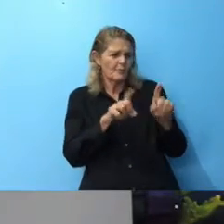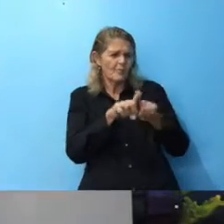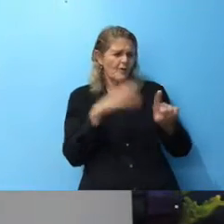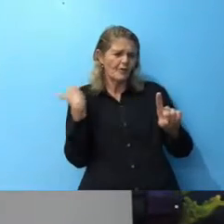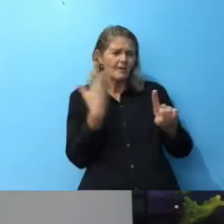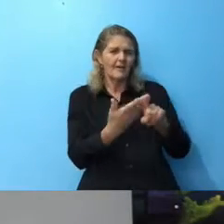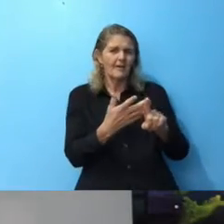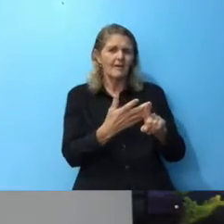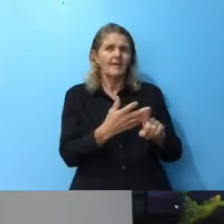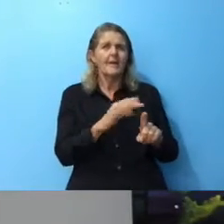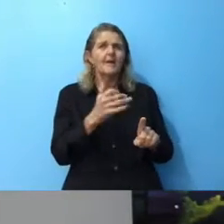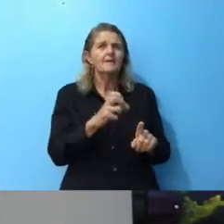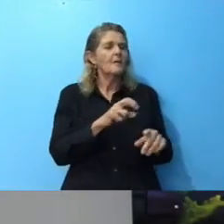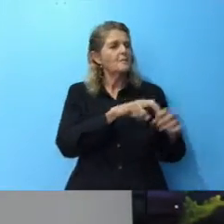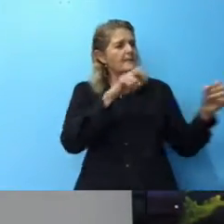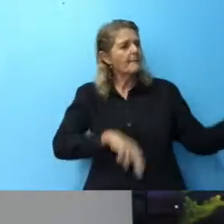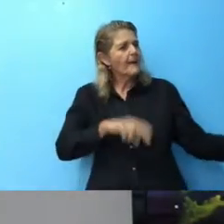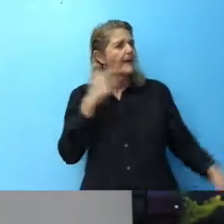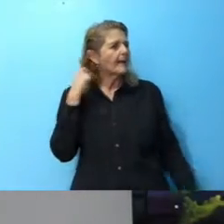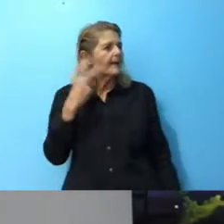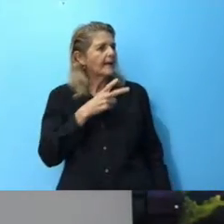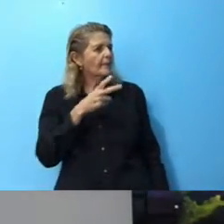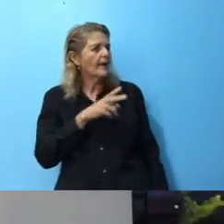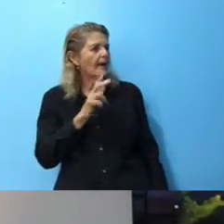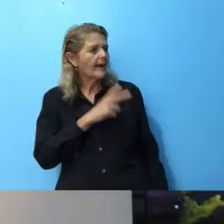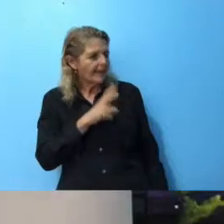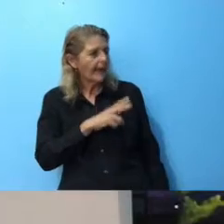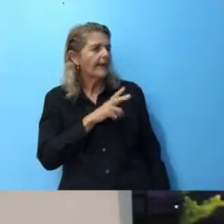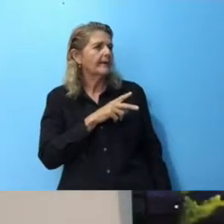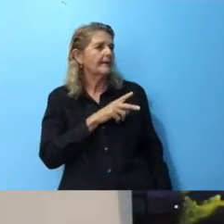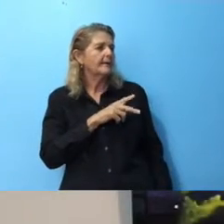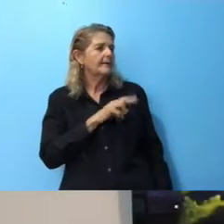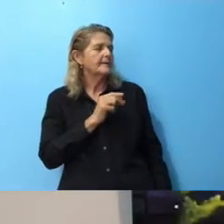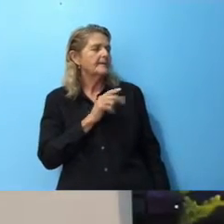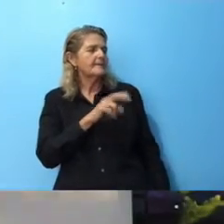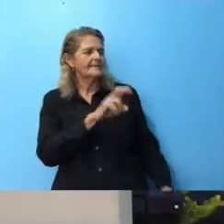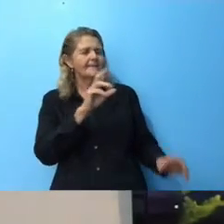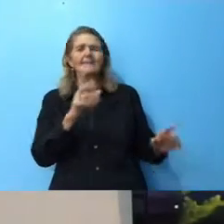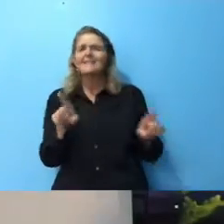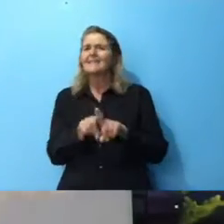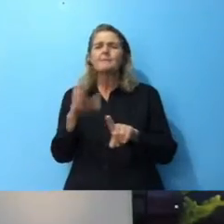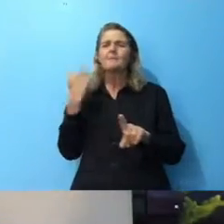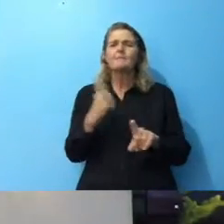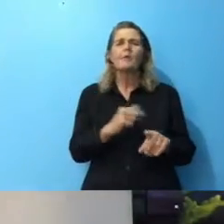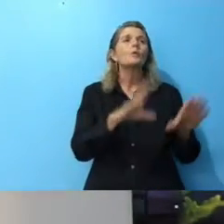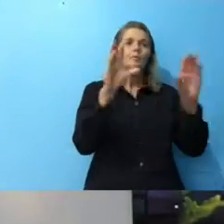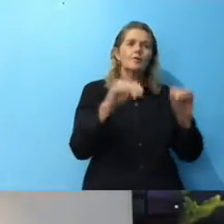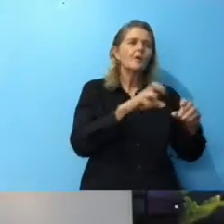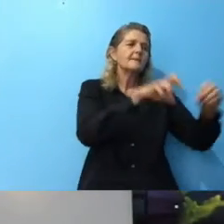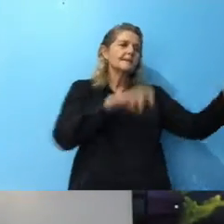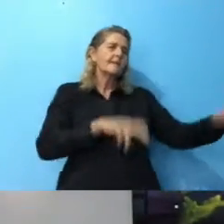I'll probably step back and give it a hair dry and have another look like we've been doing, working on something, stepping back from it, having a